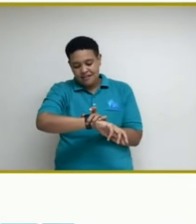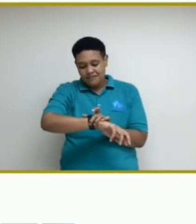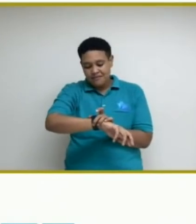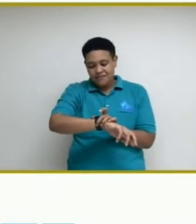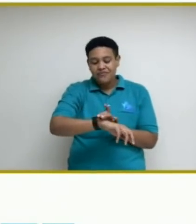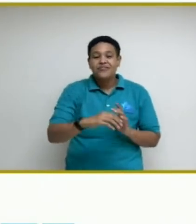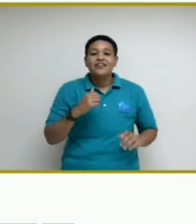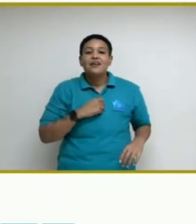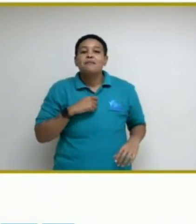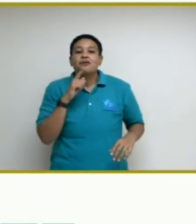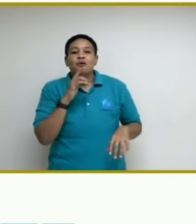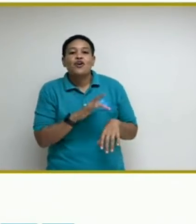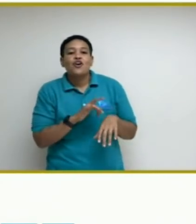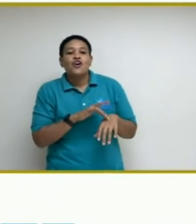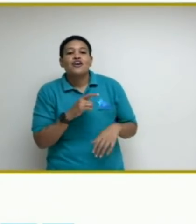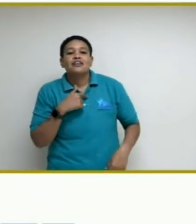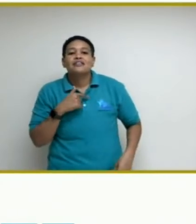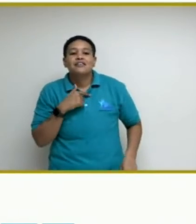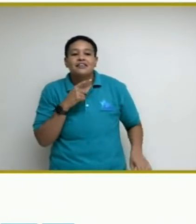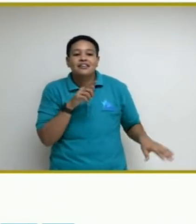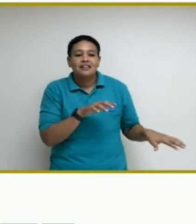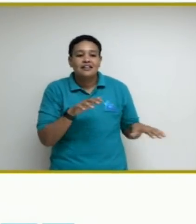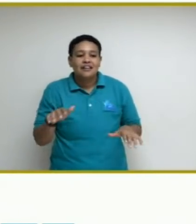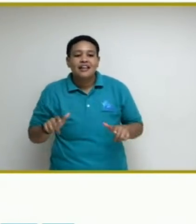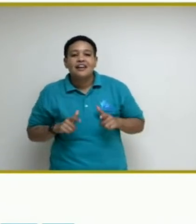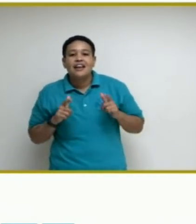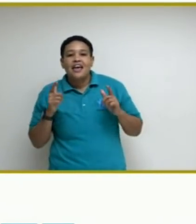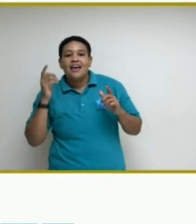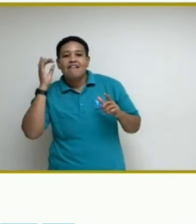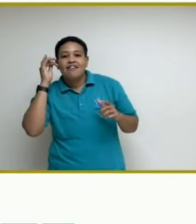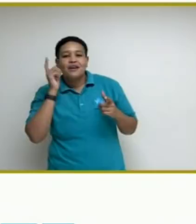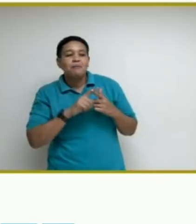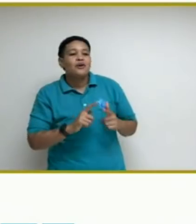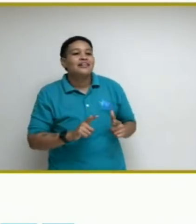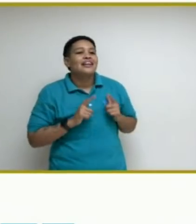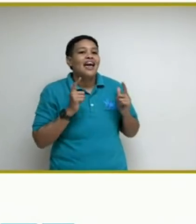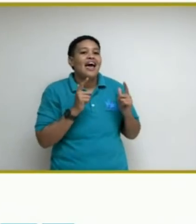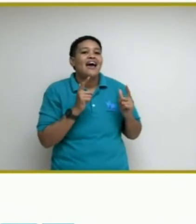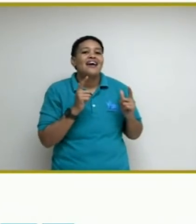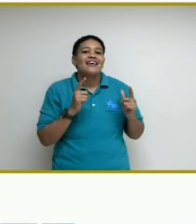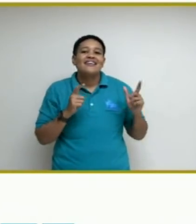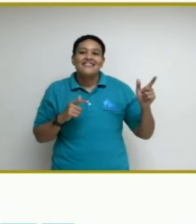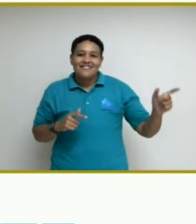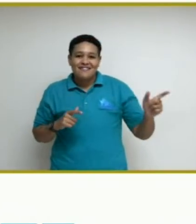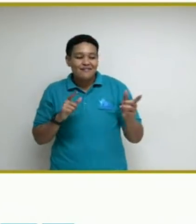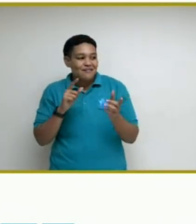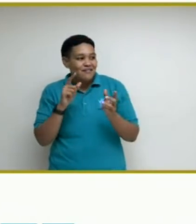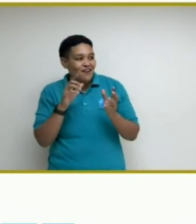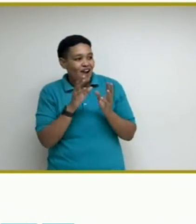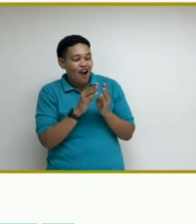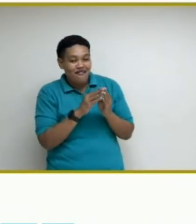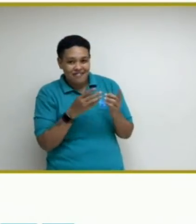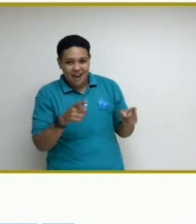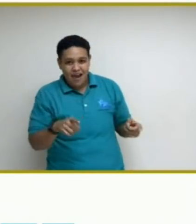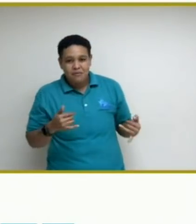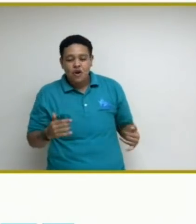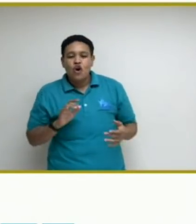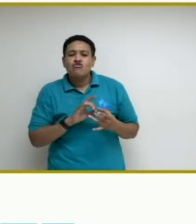earlier. I'm juggling live radio and live press. So, in relation to our